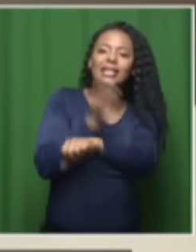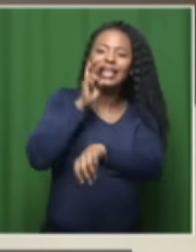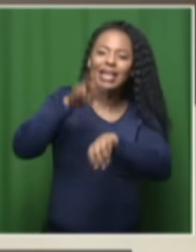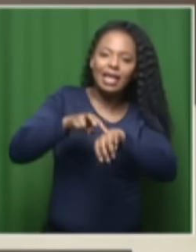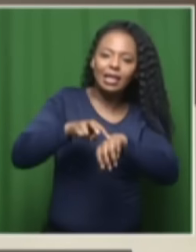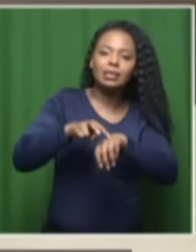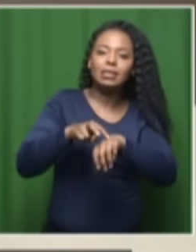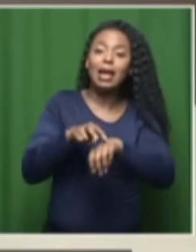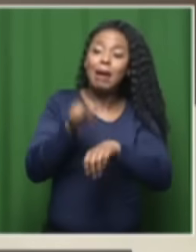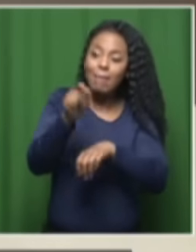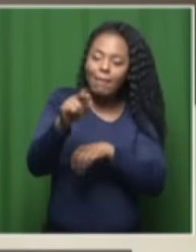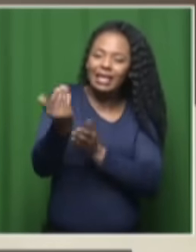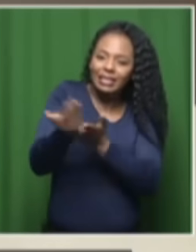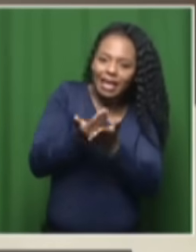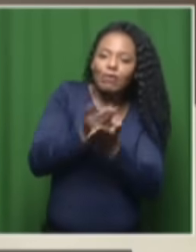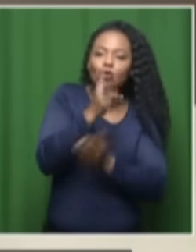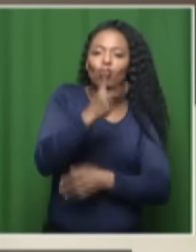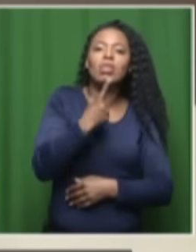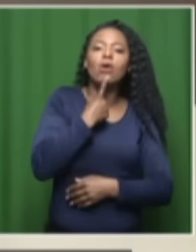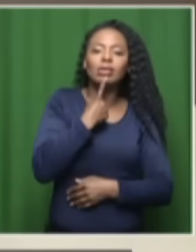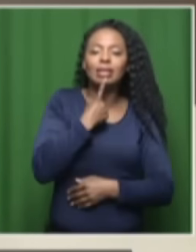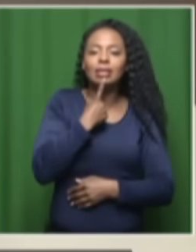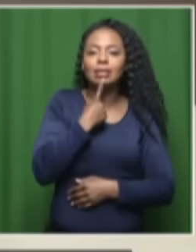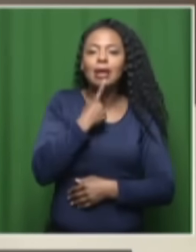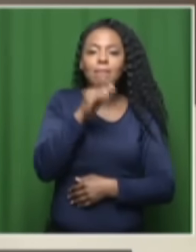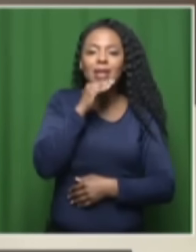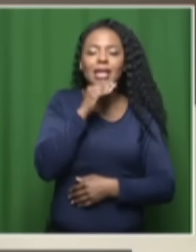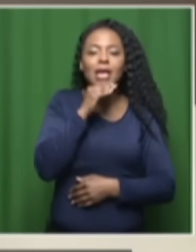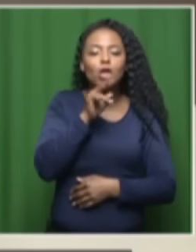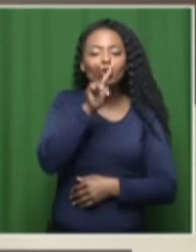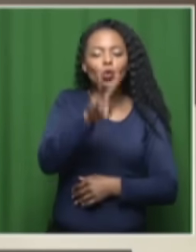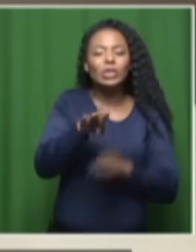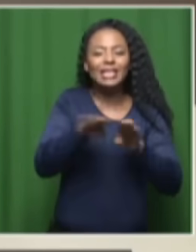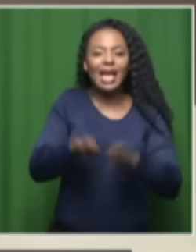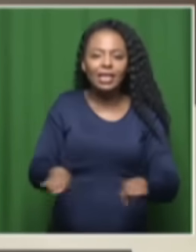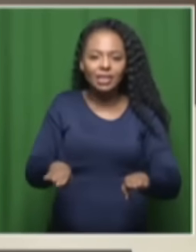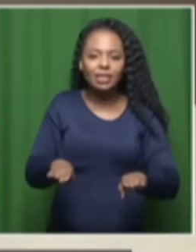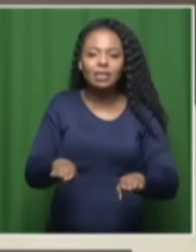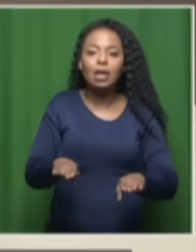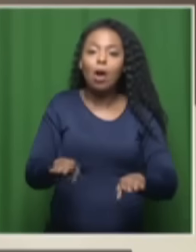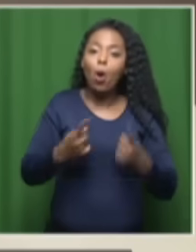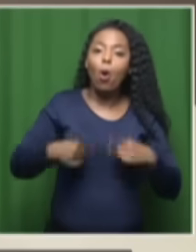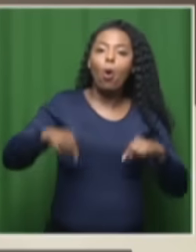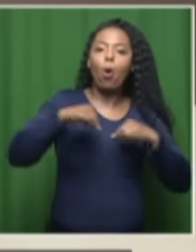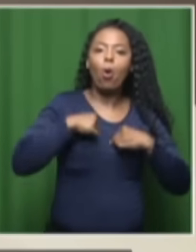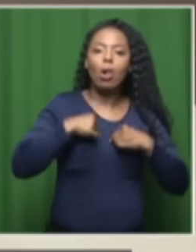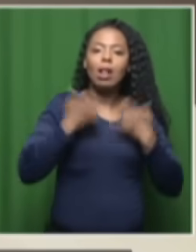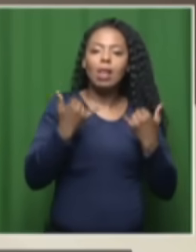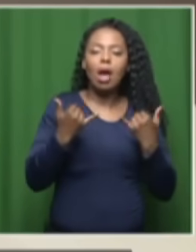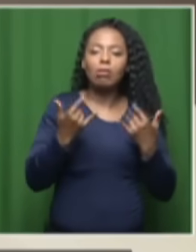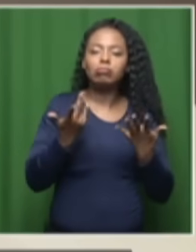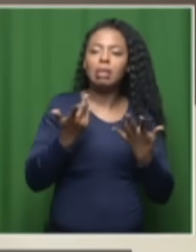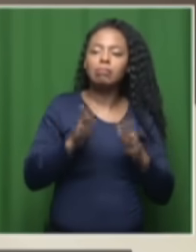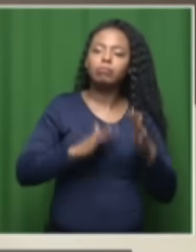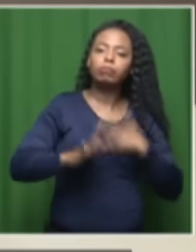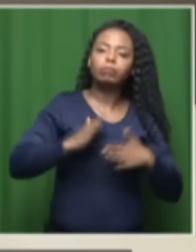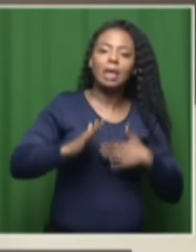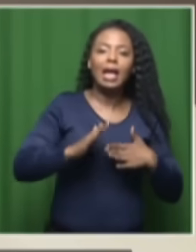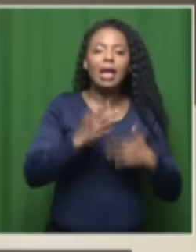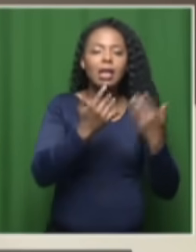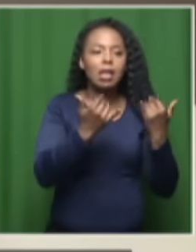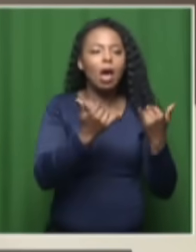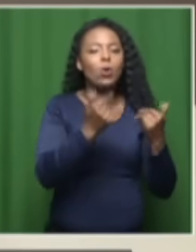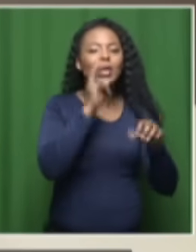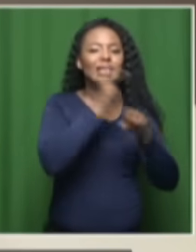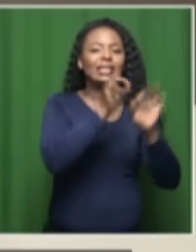2,000 megawatts, which is 2 stages, if you like. And then the rest of us have to stump up 6. So the 6 and the 2 then